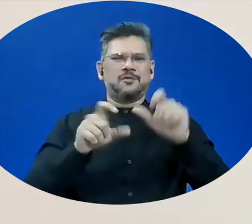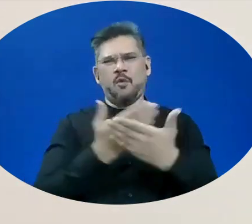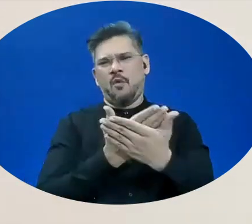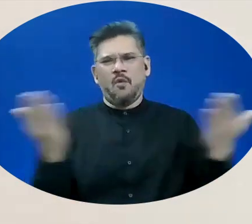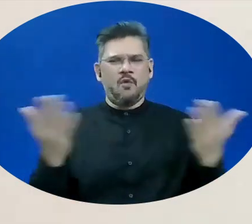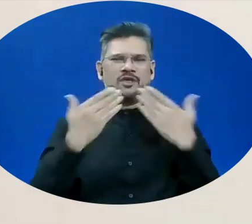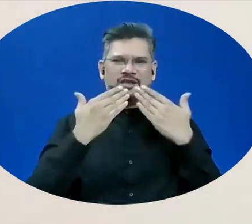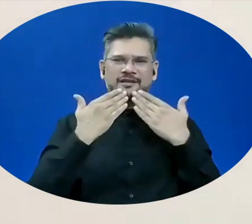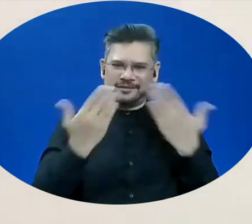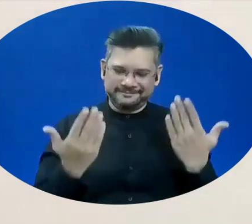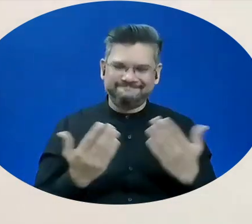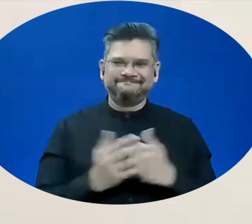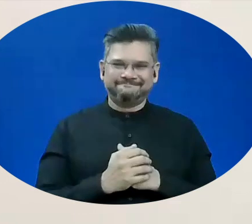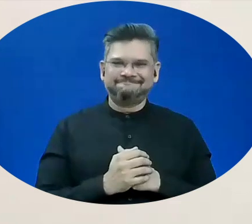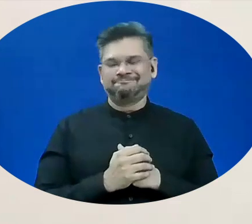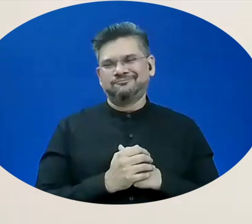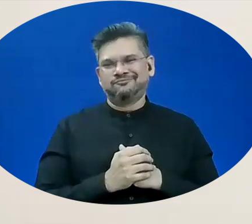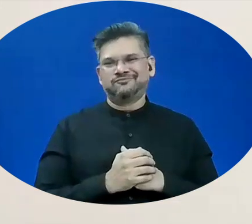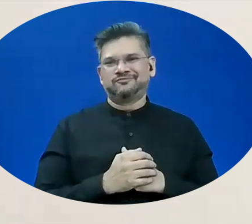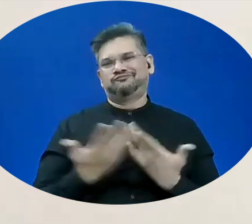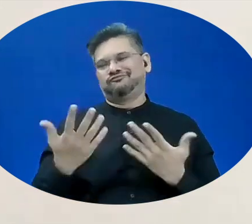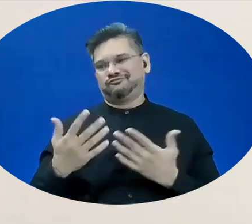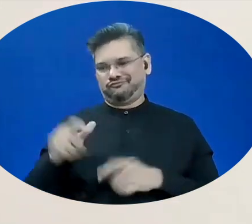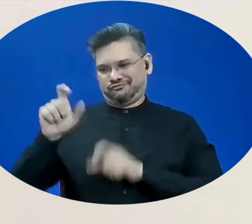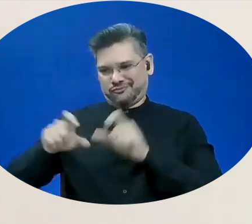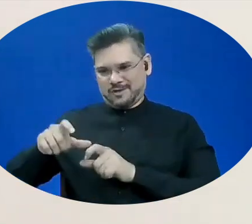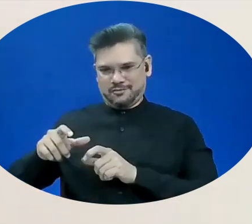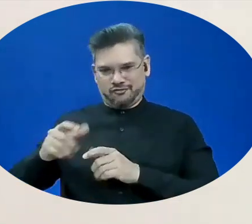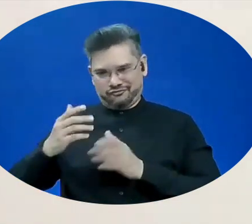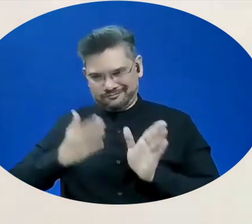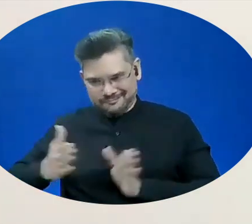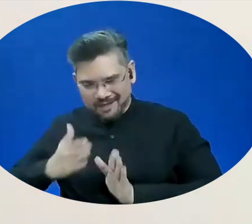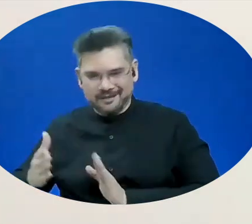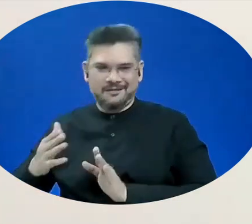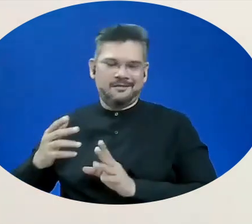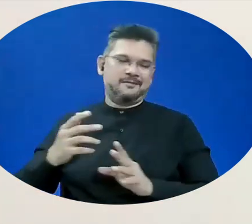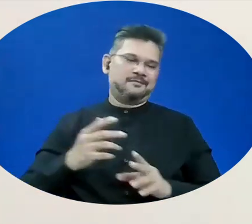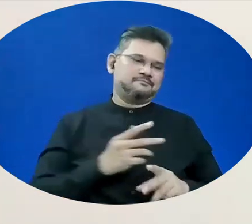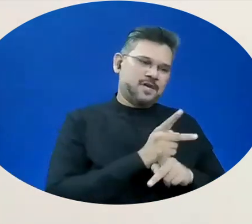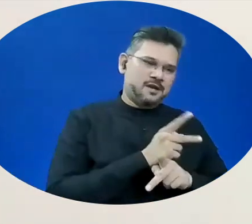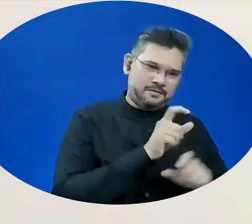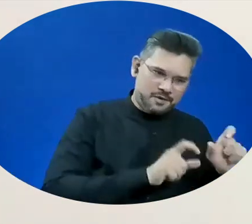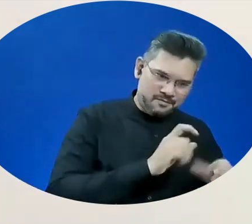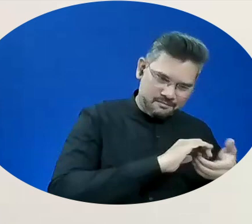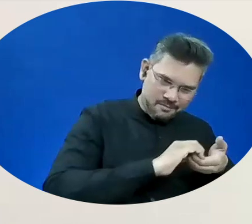from the organizers, from the care partners, from